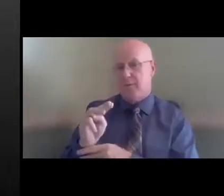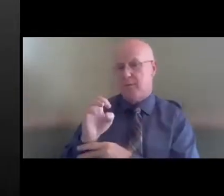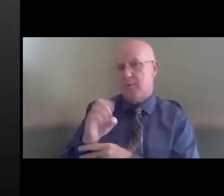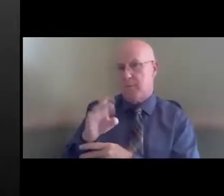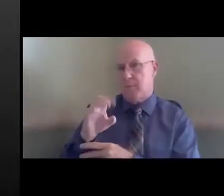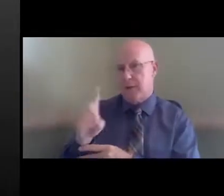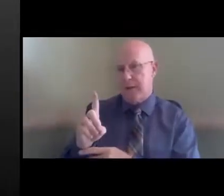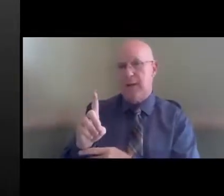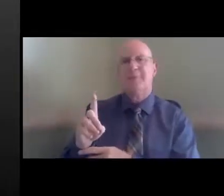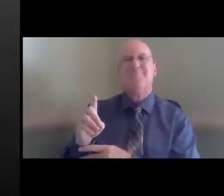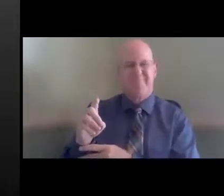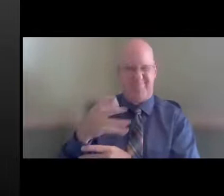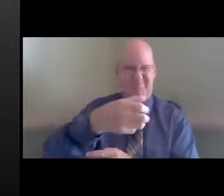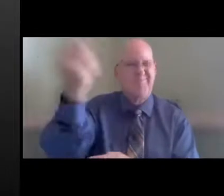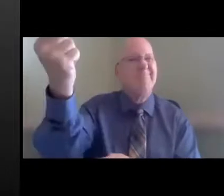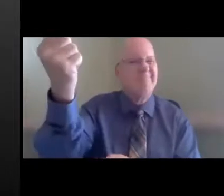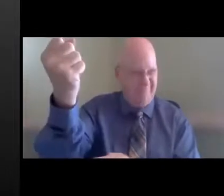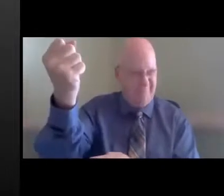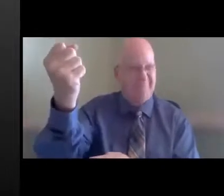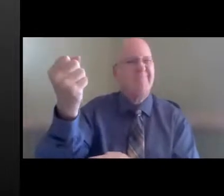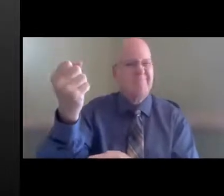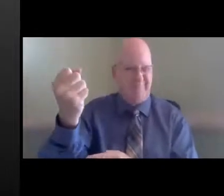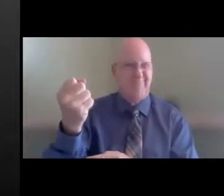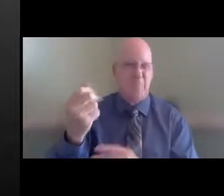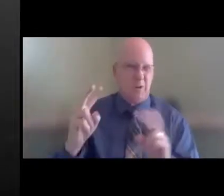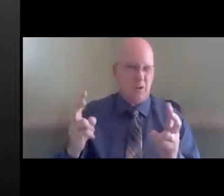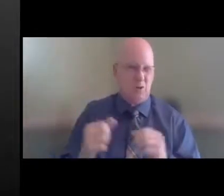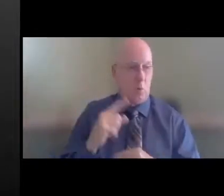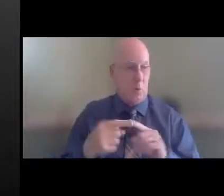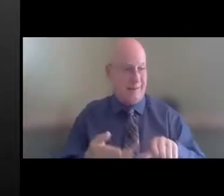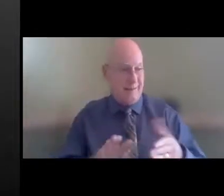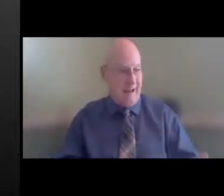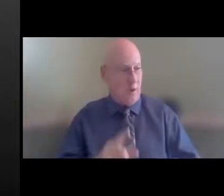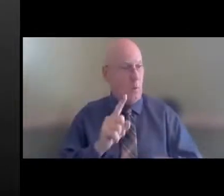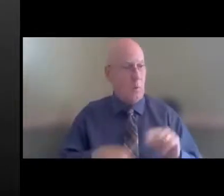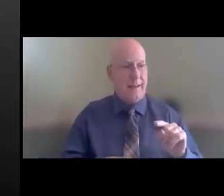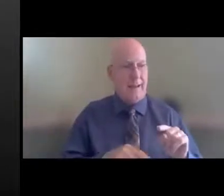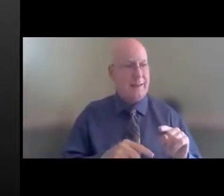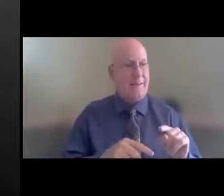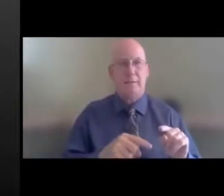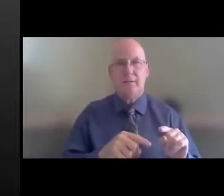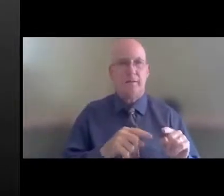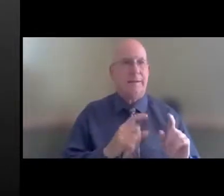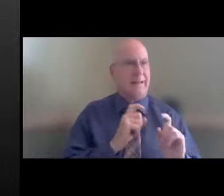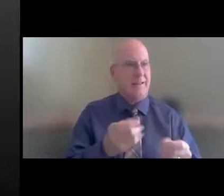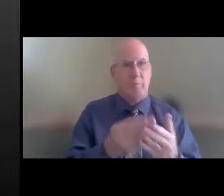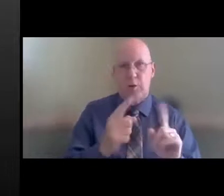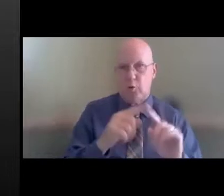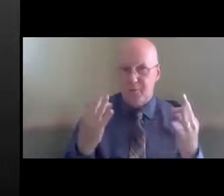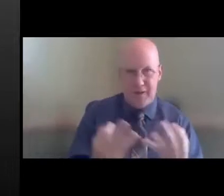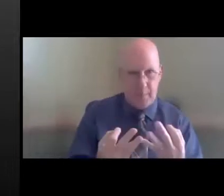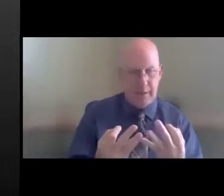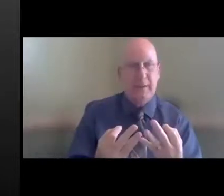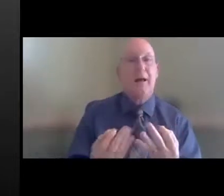payback issue to them, so that when the beneficiary dies, we cannot release any remaining funds to family members unless